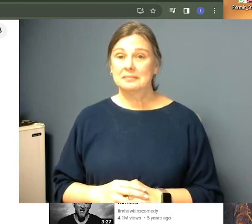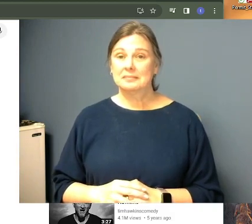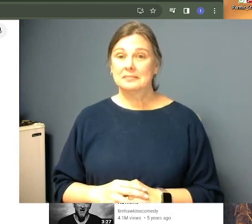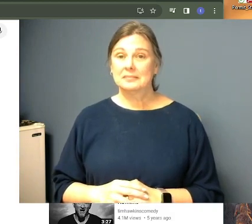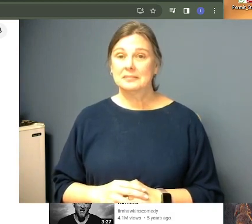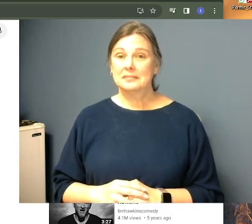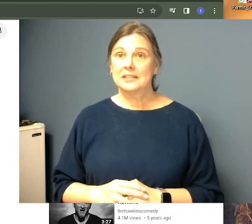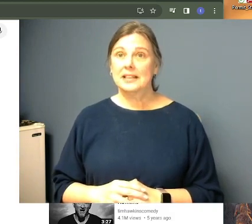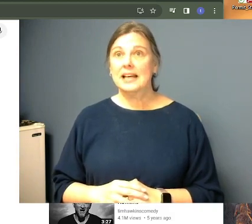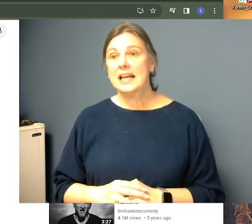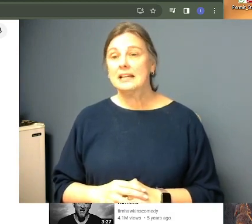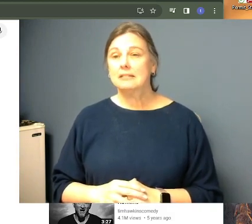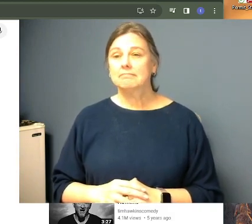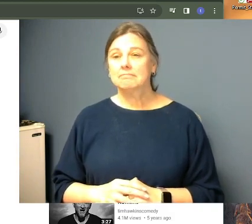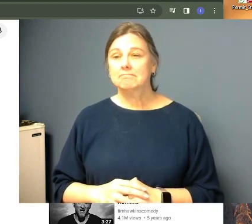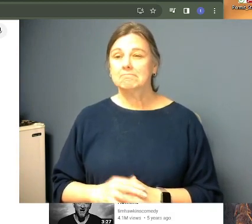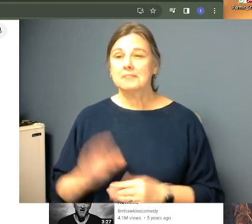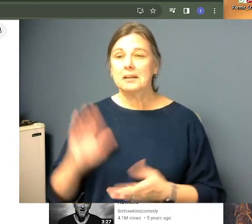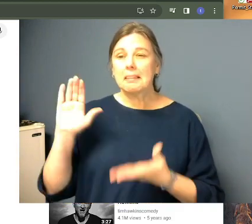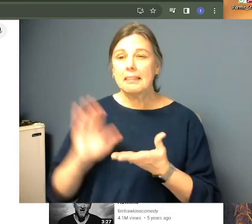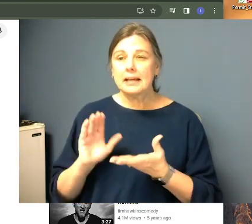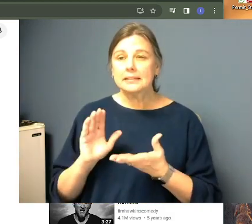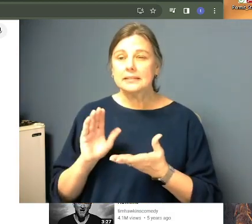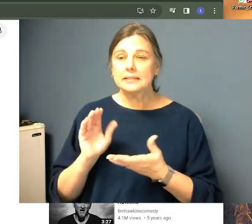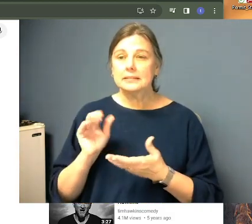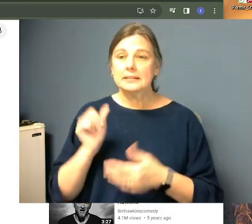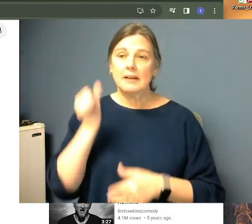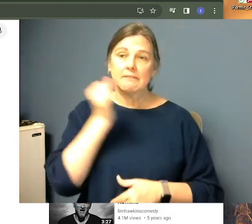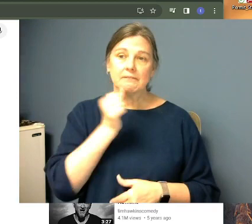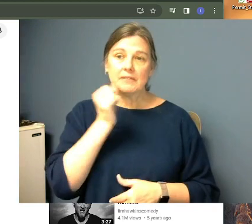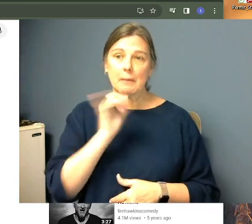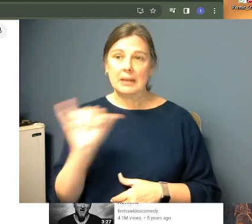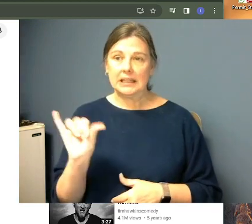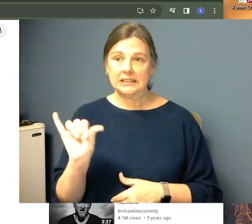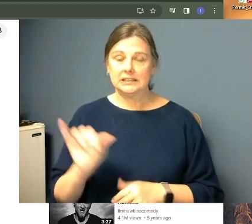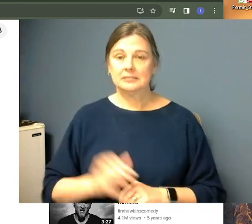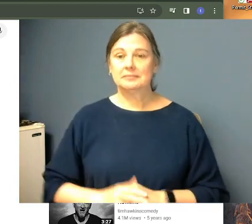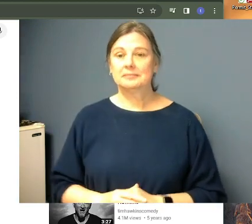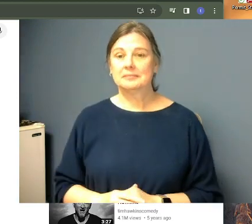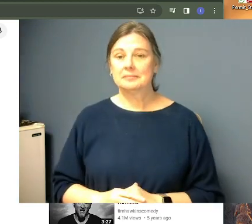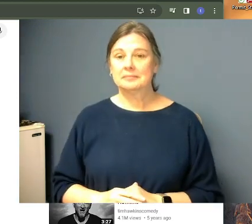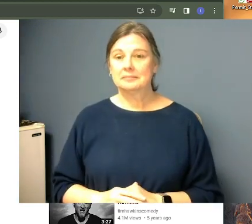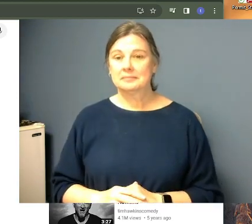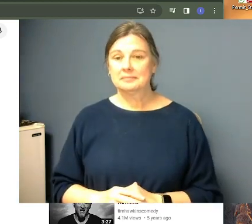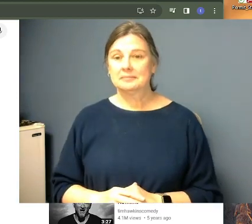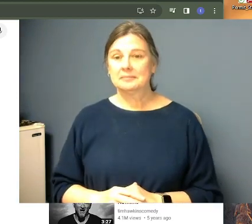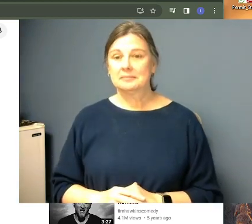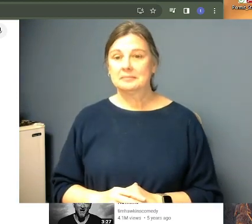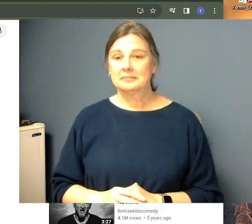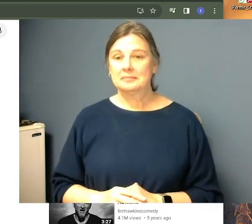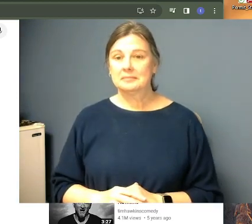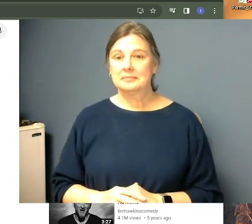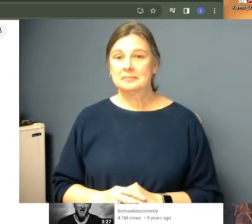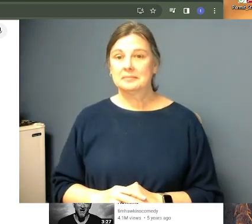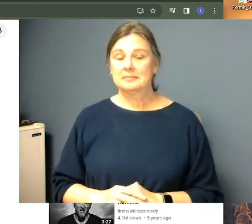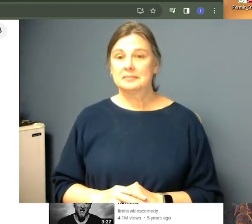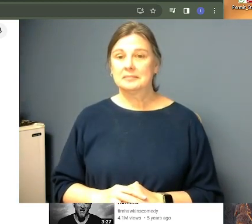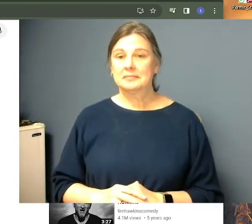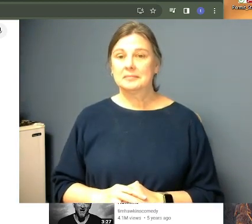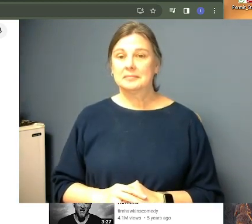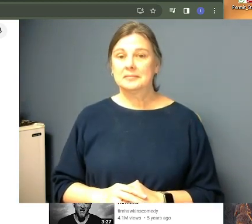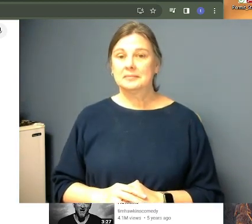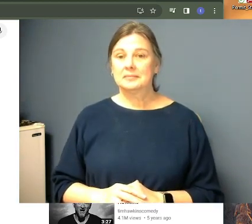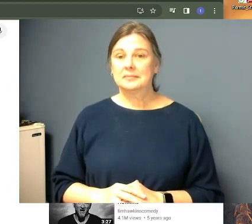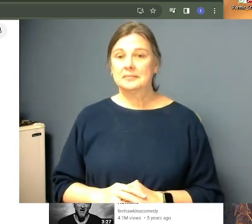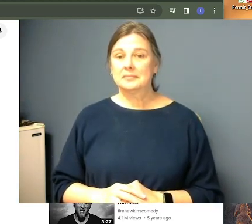feminine. She's not looking at us, but this Rosie basically doesn't have time for us, right?